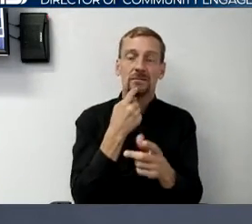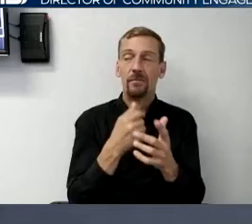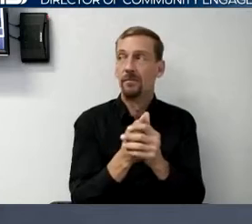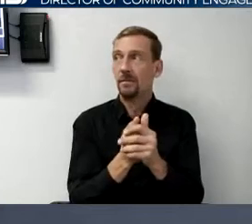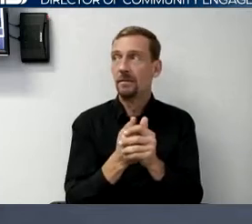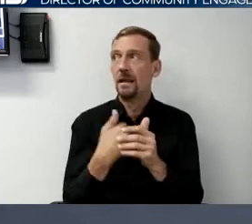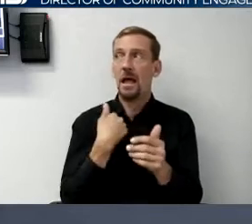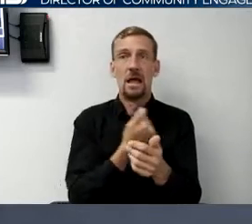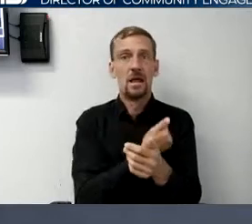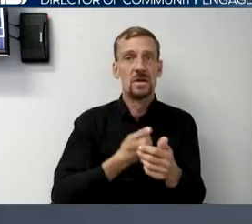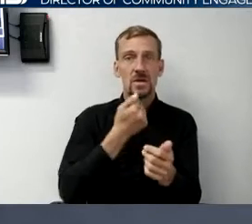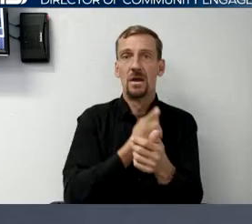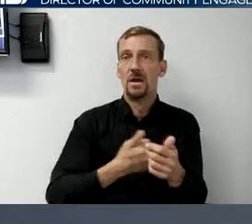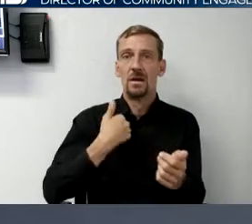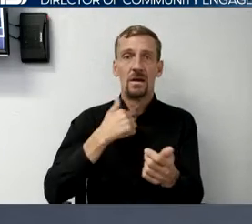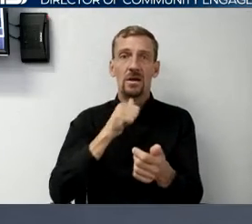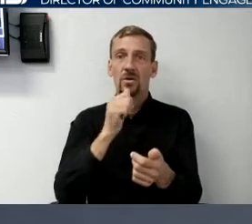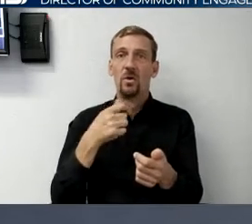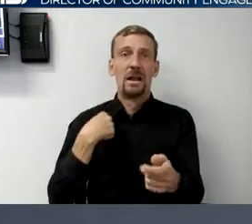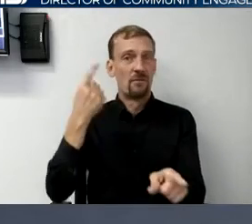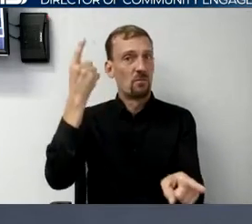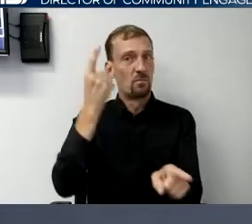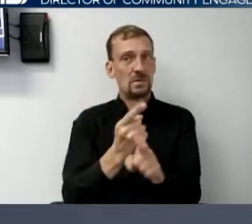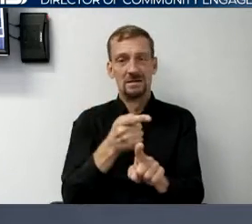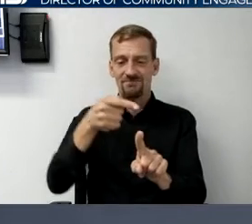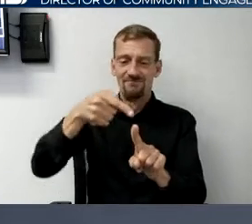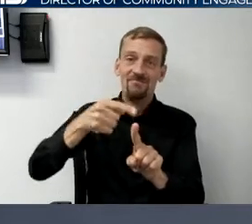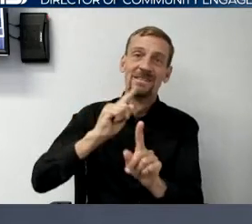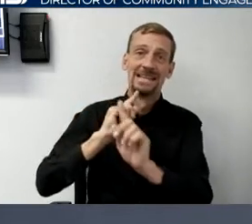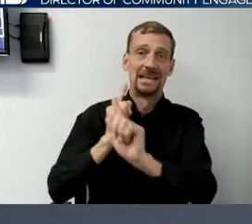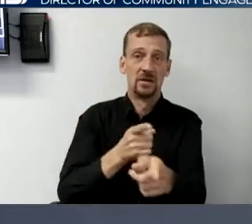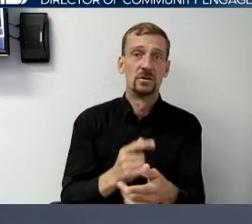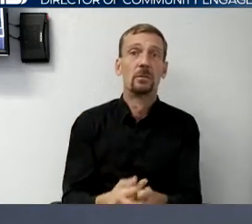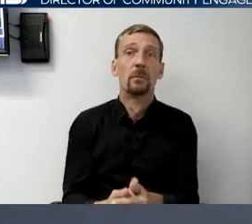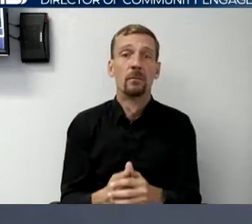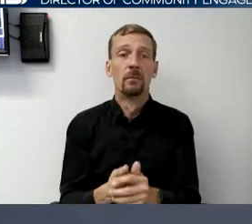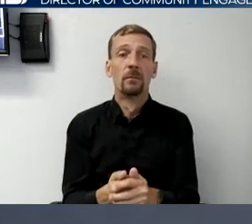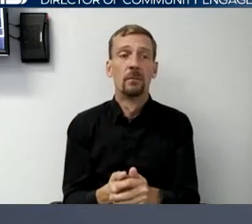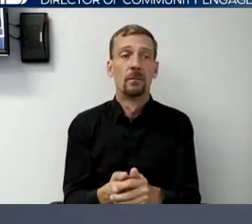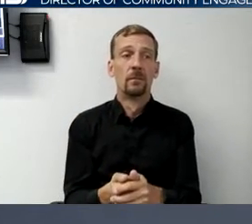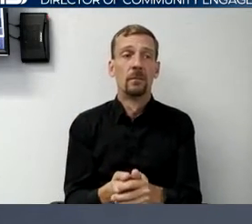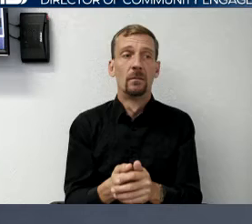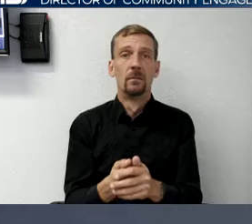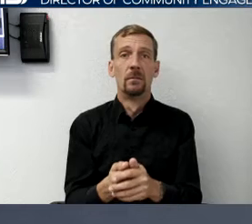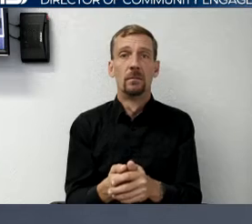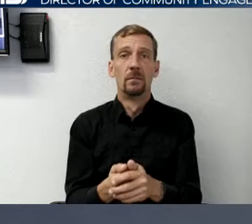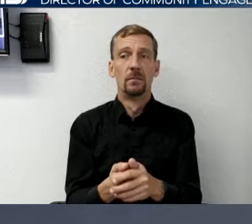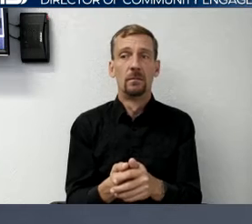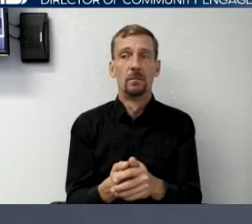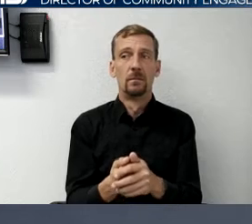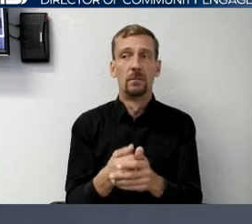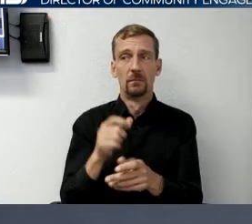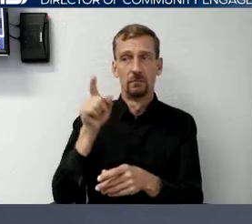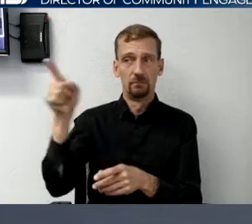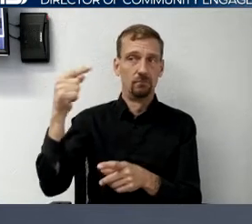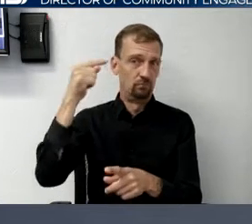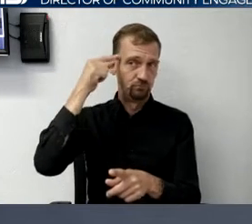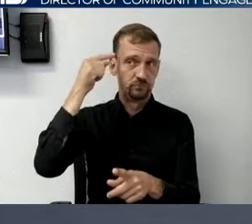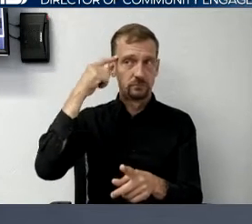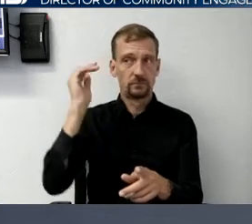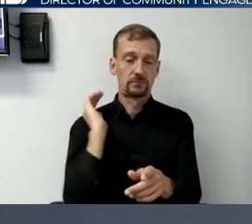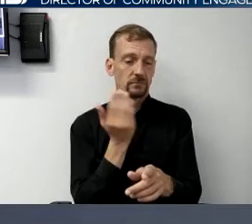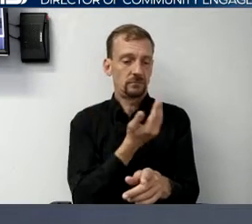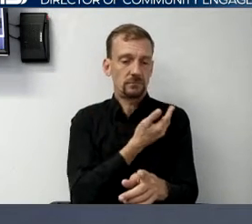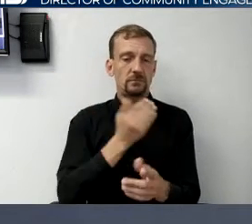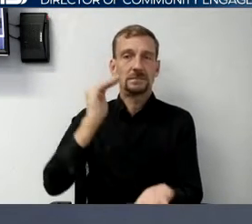I'm sorry I don't have a definitive answer there. Okay. So do you think your decreased positive